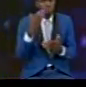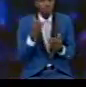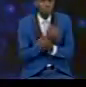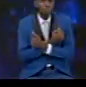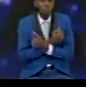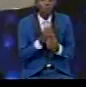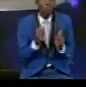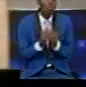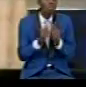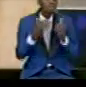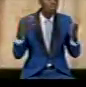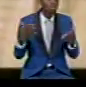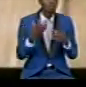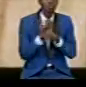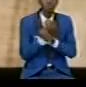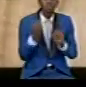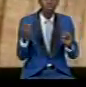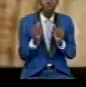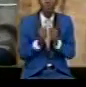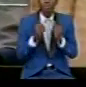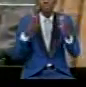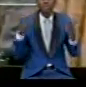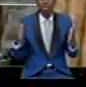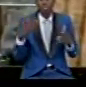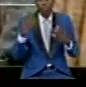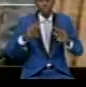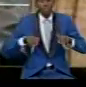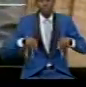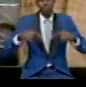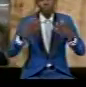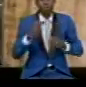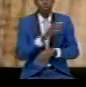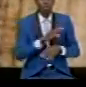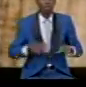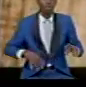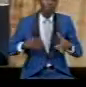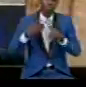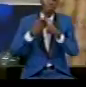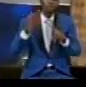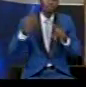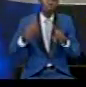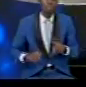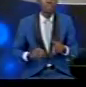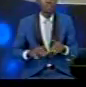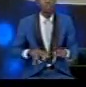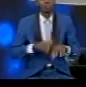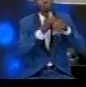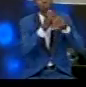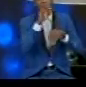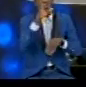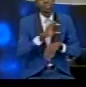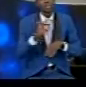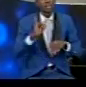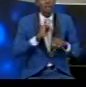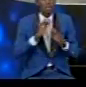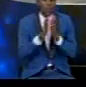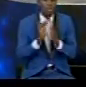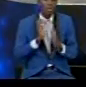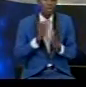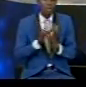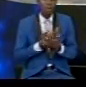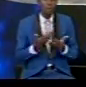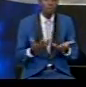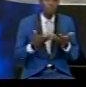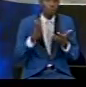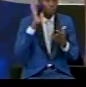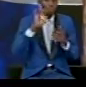zeal without the provision of Christ from Calvary. And I pray our zeal will go along